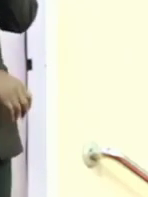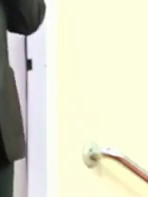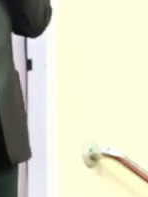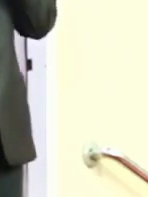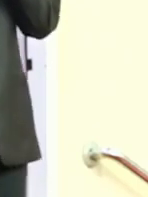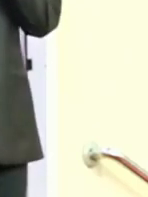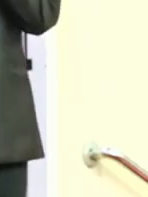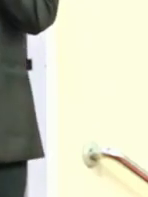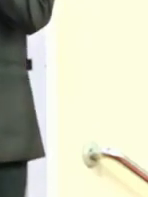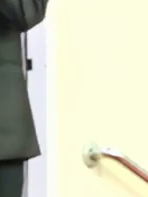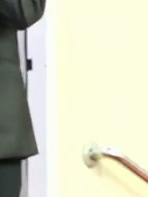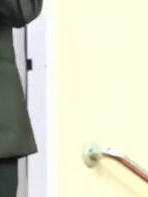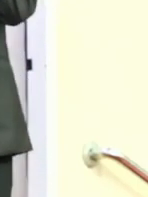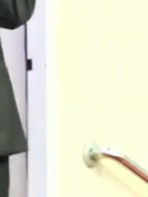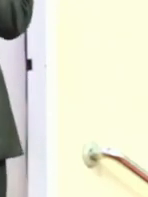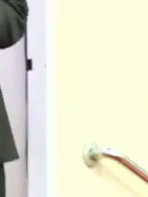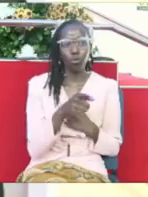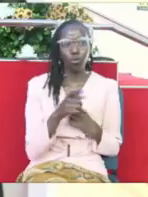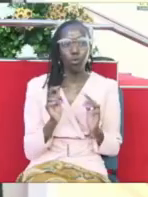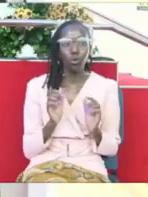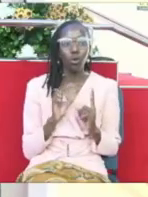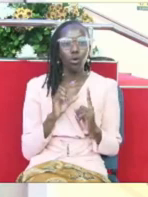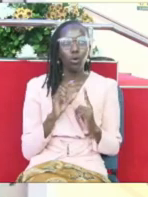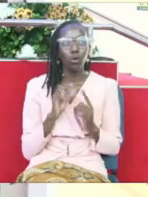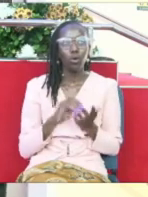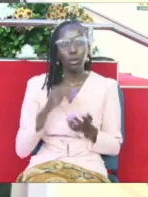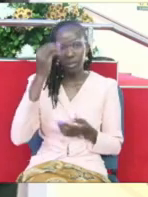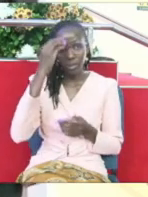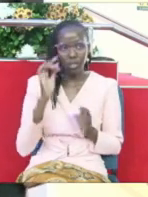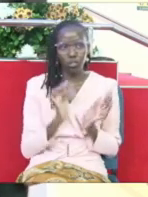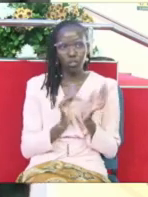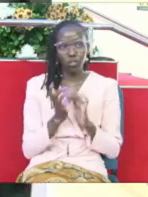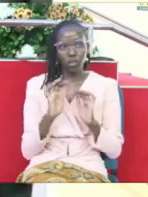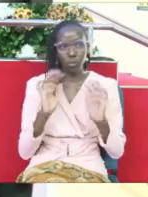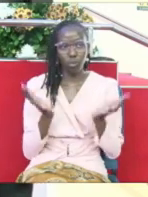Many times you hear this phrase. Mara nyingi utasikia umsema huu. And in